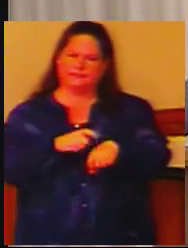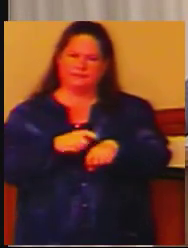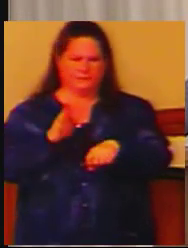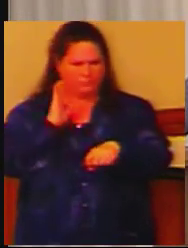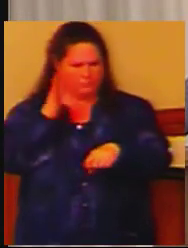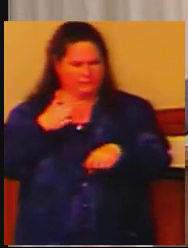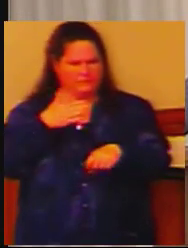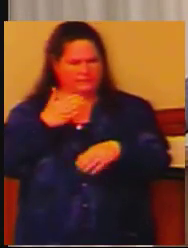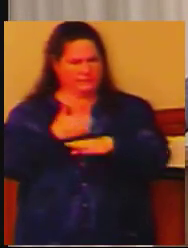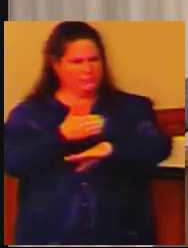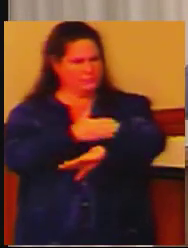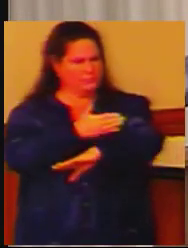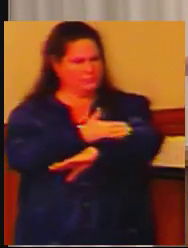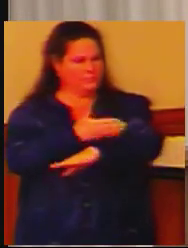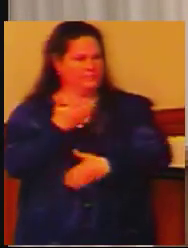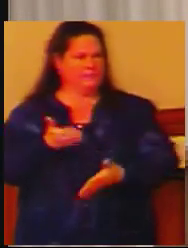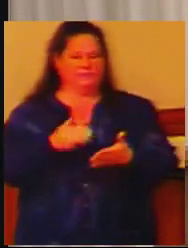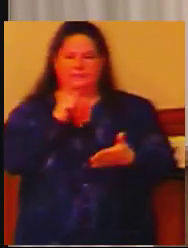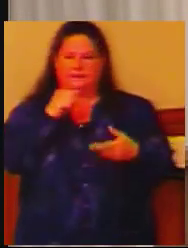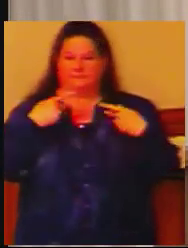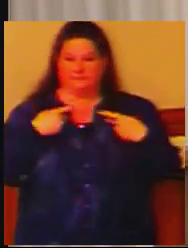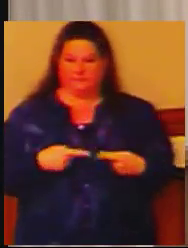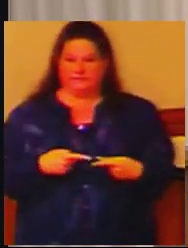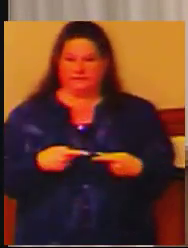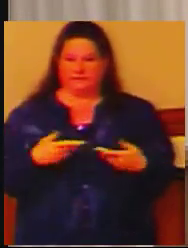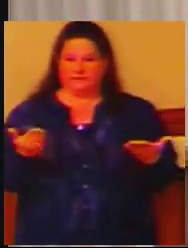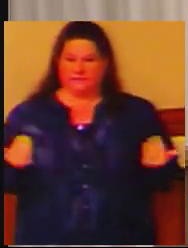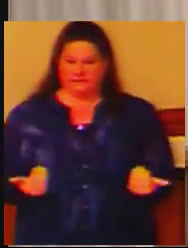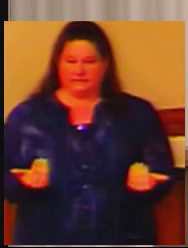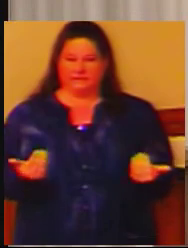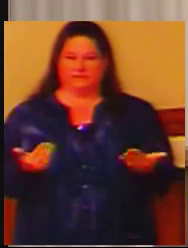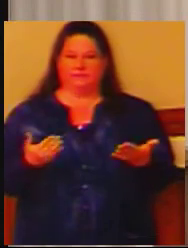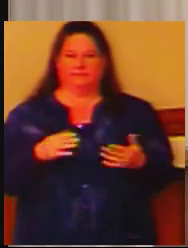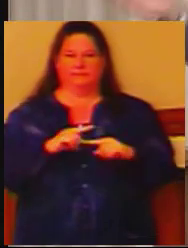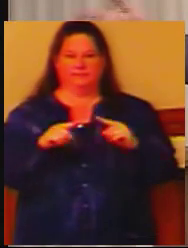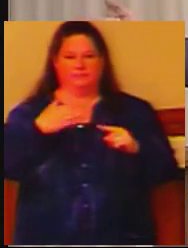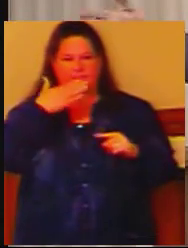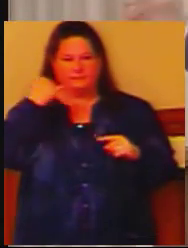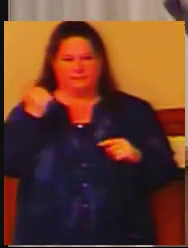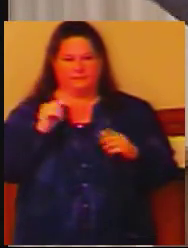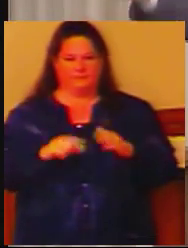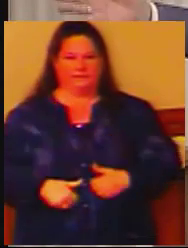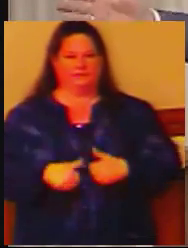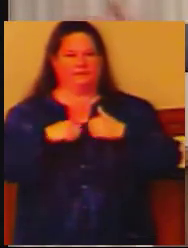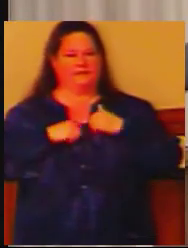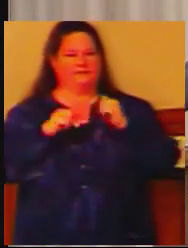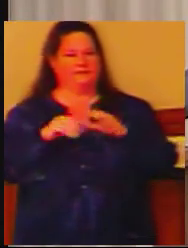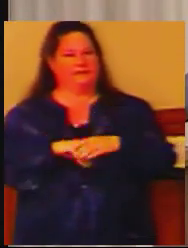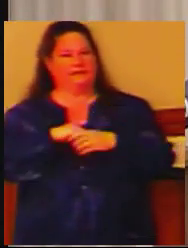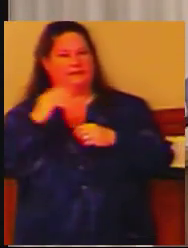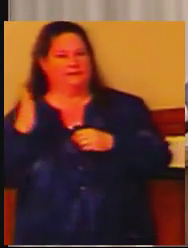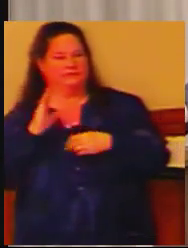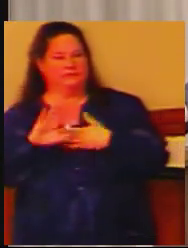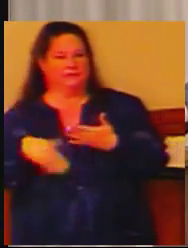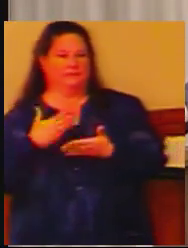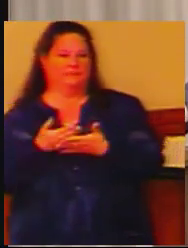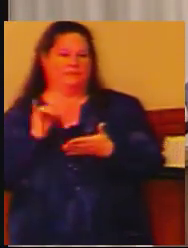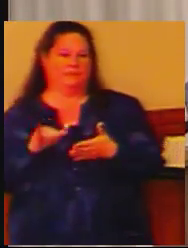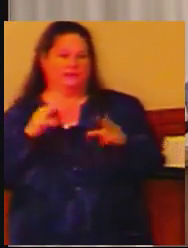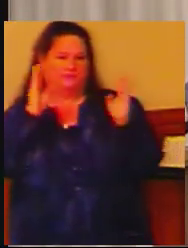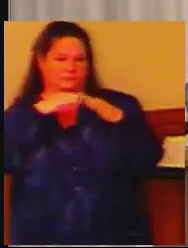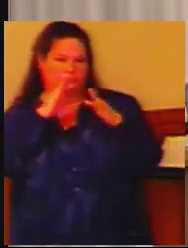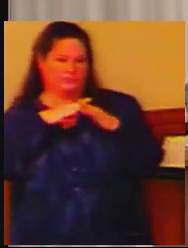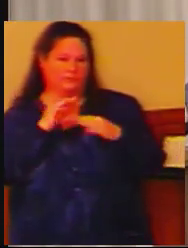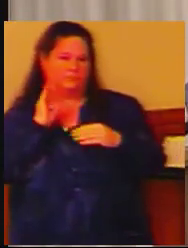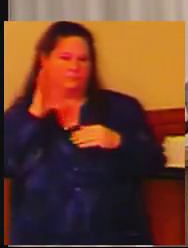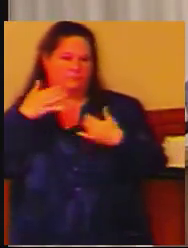get better, maybe not physically in this realm, but there's a better life outside of all this trouble. And